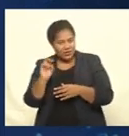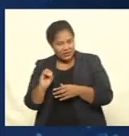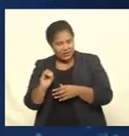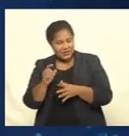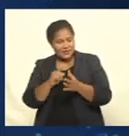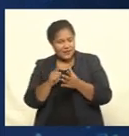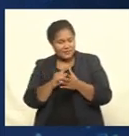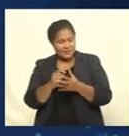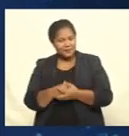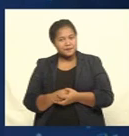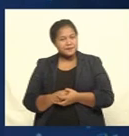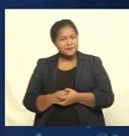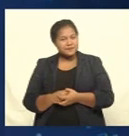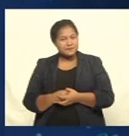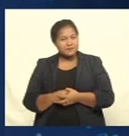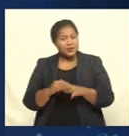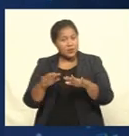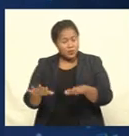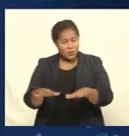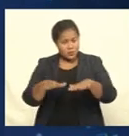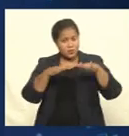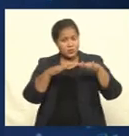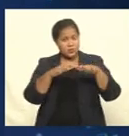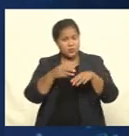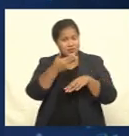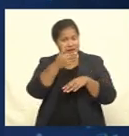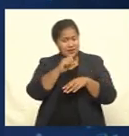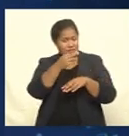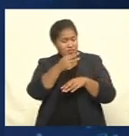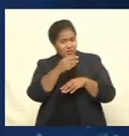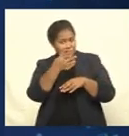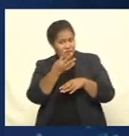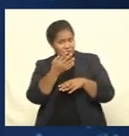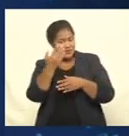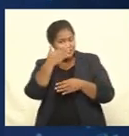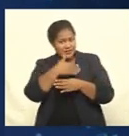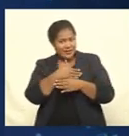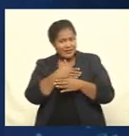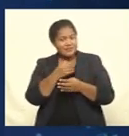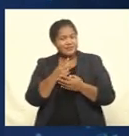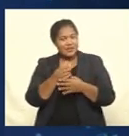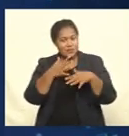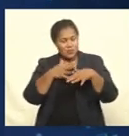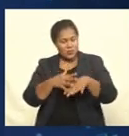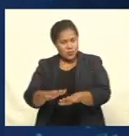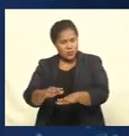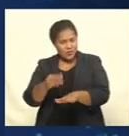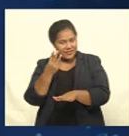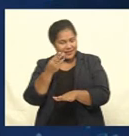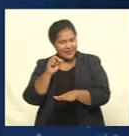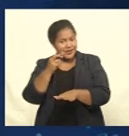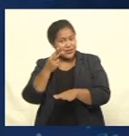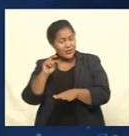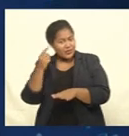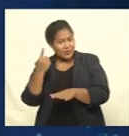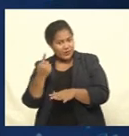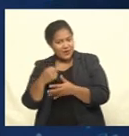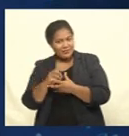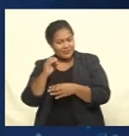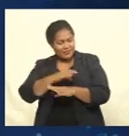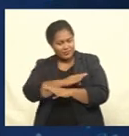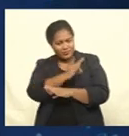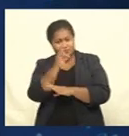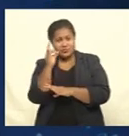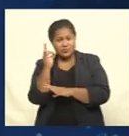later. The next high tide is at 9:34 tonight with low tide at 3:21 a.m. tomorrow.